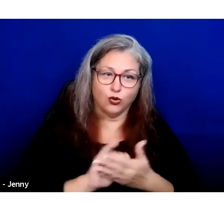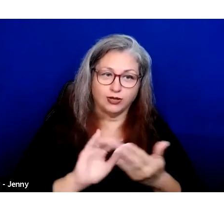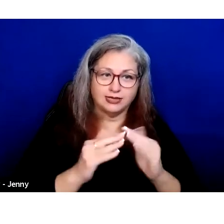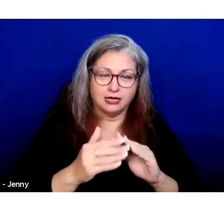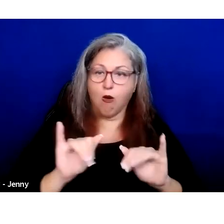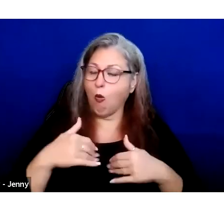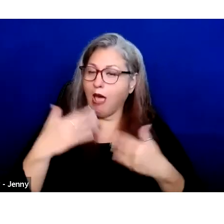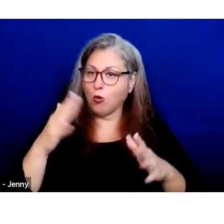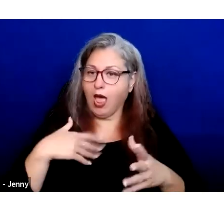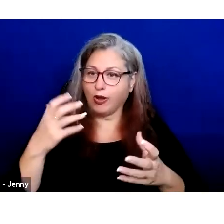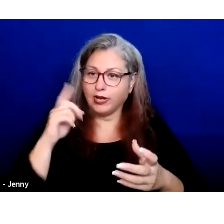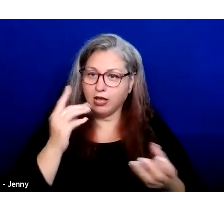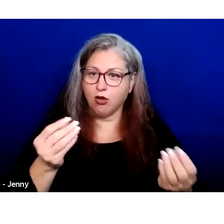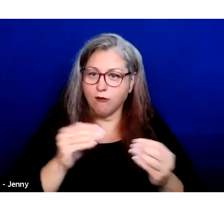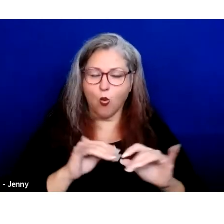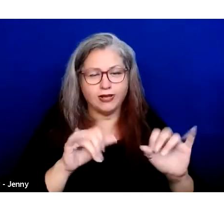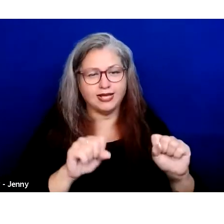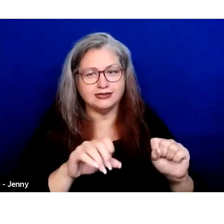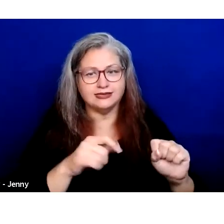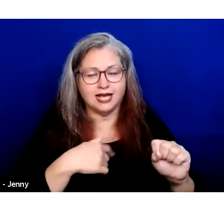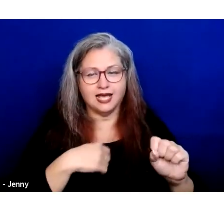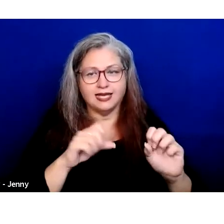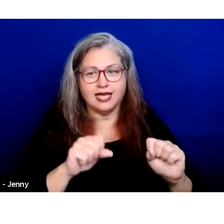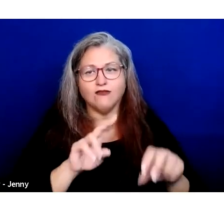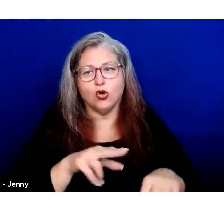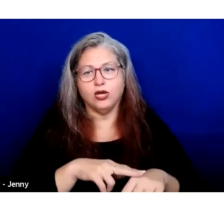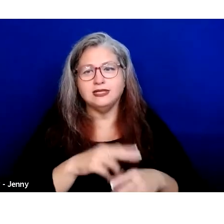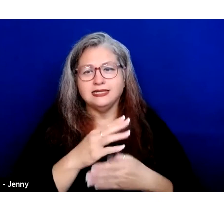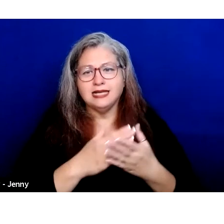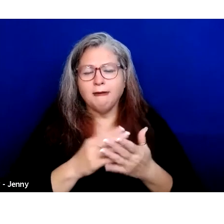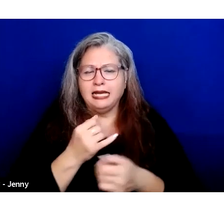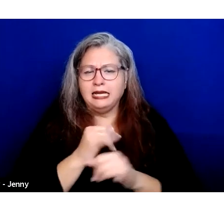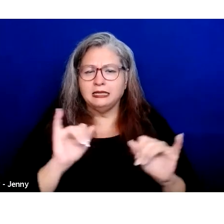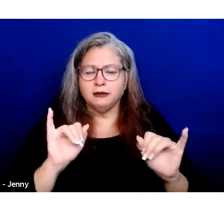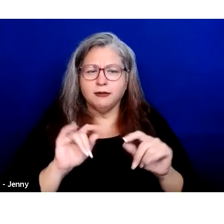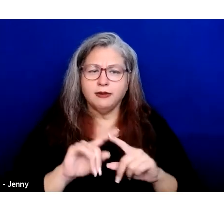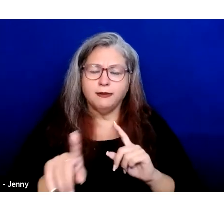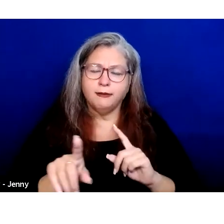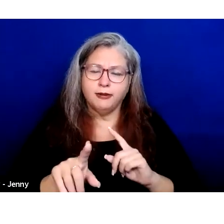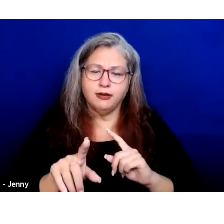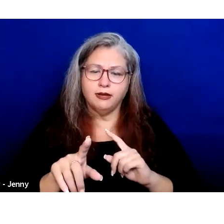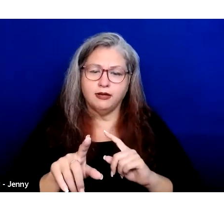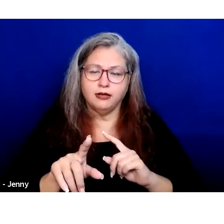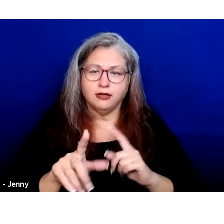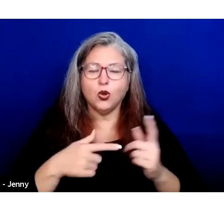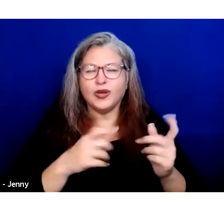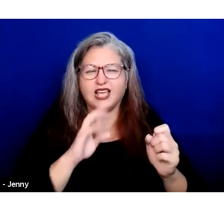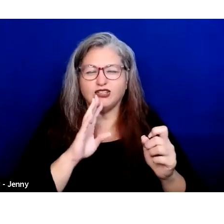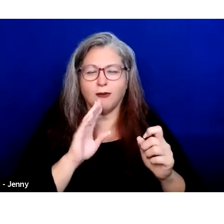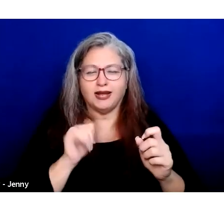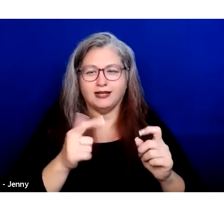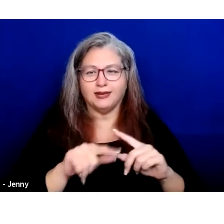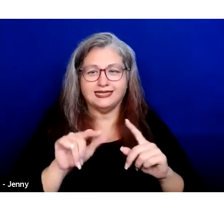know that. I'd love to hear more about Yes, that. yes. I mean, of course, some of them are independent, but yeah, we can talk about that.